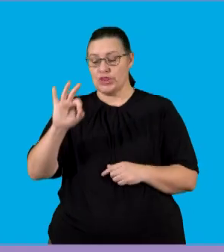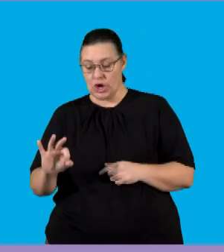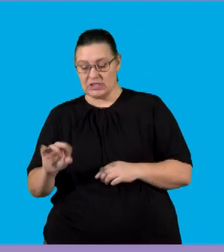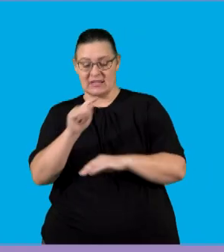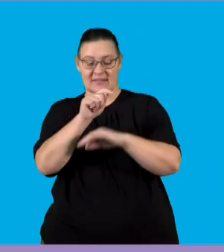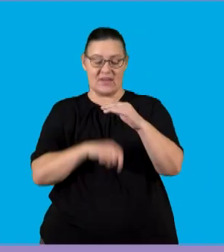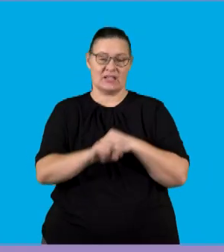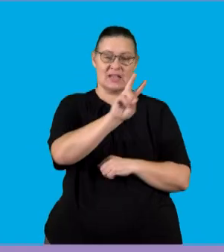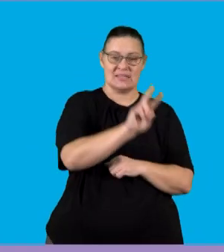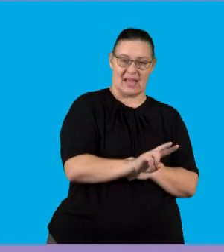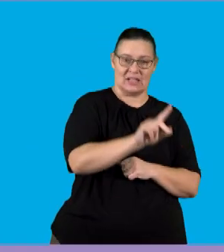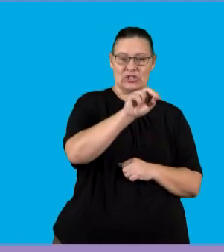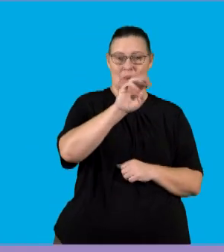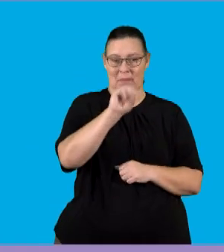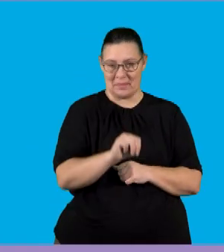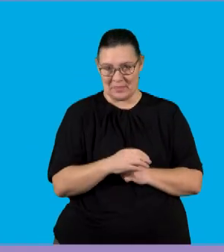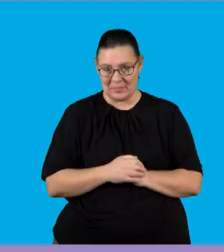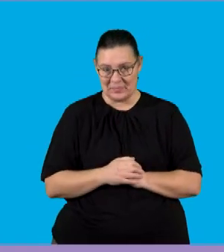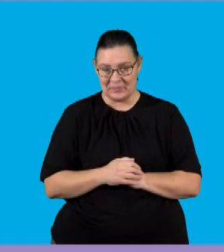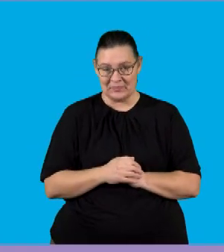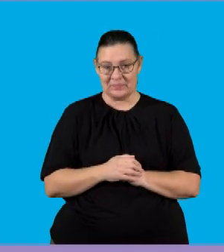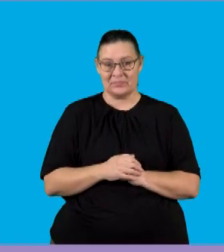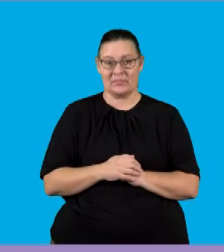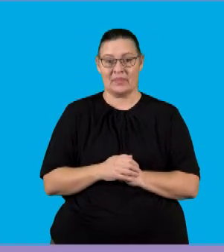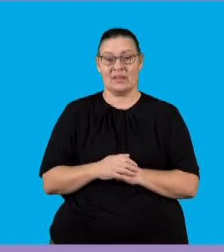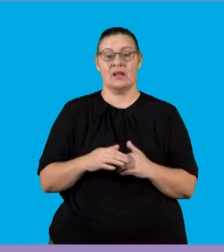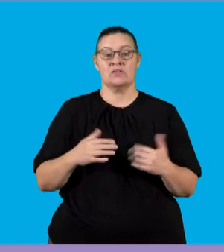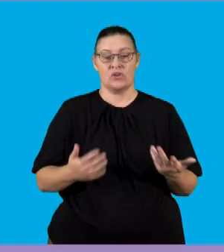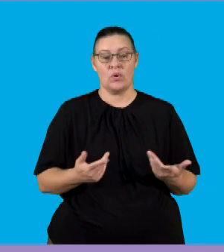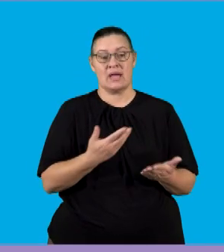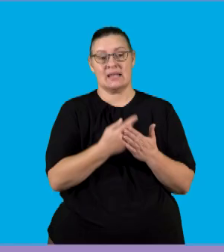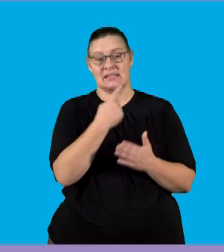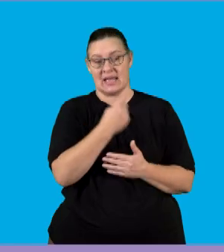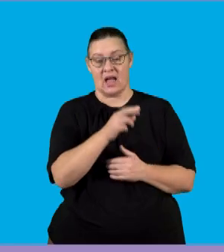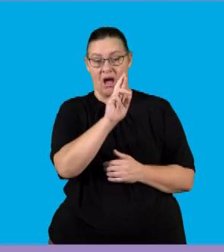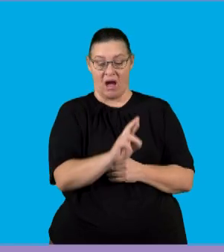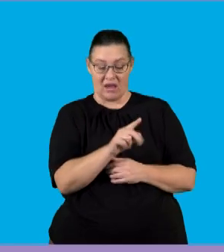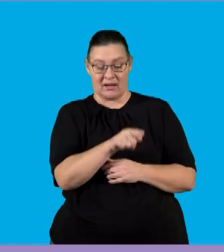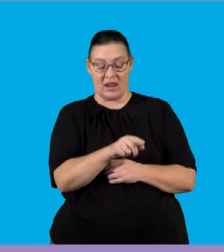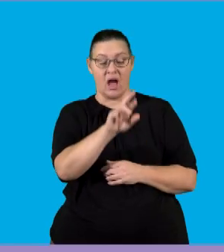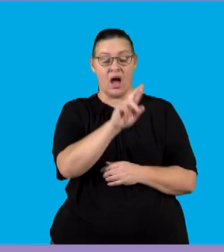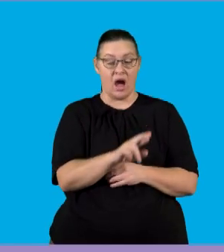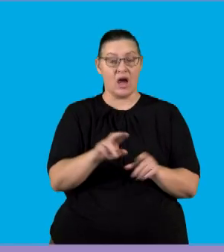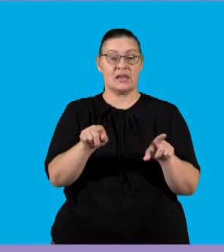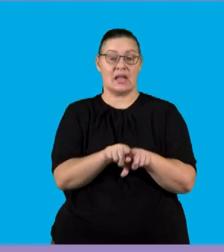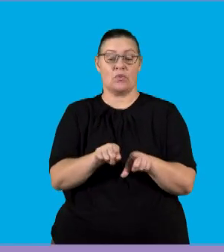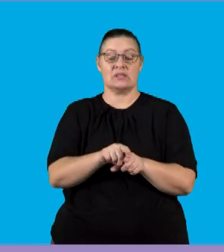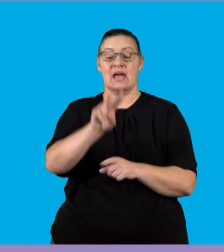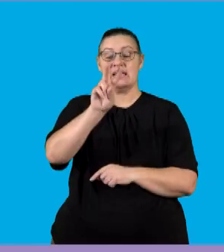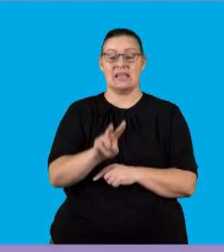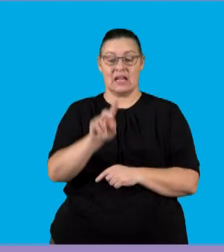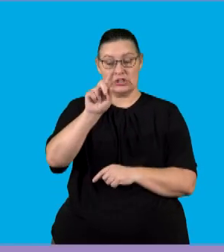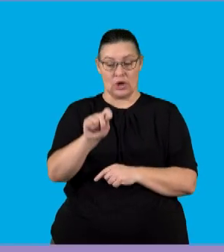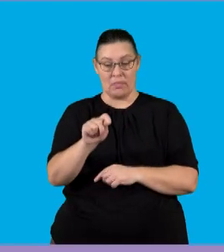term. That is represented by an R as shown there. And of course, we can just say there that R is equals to the second